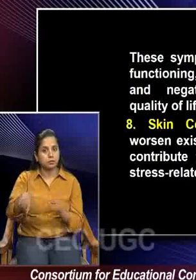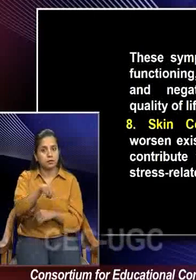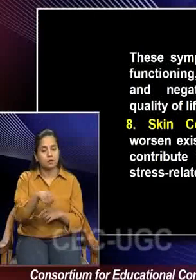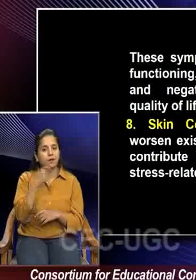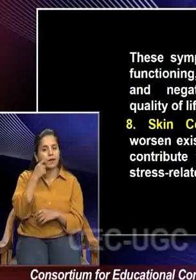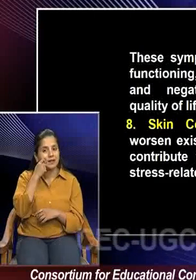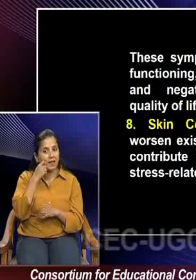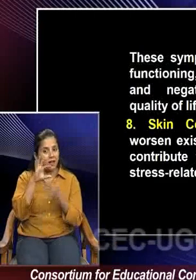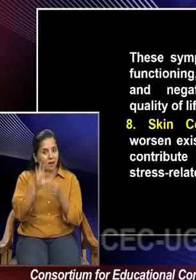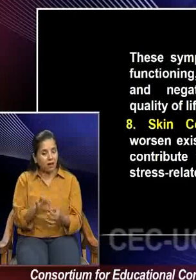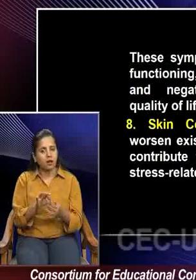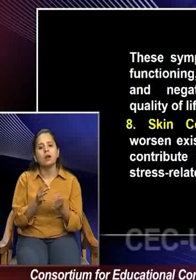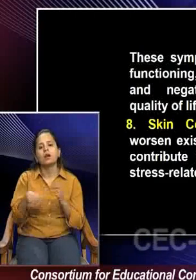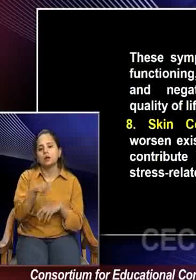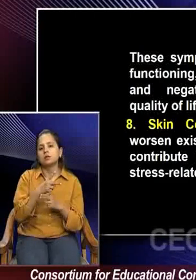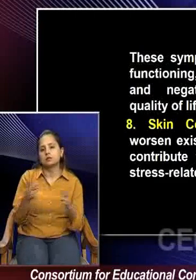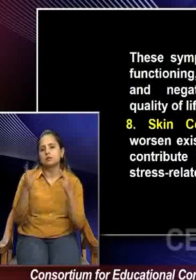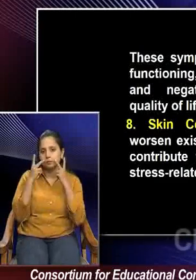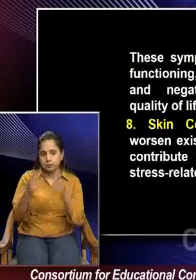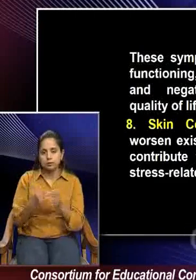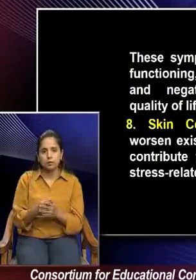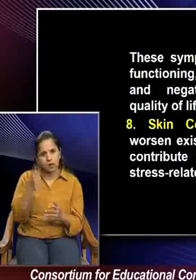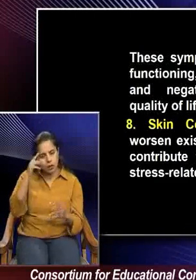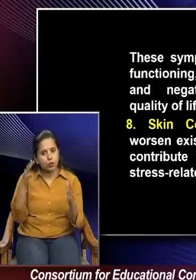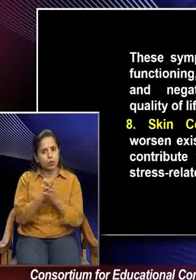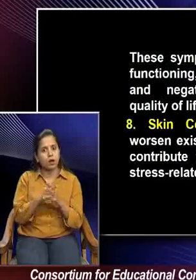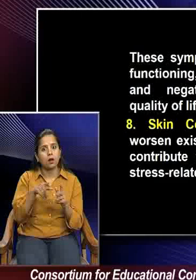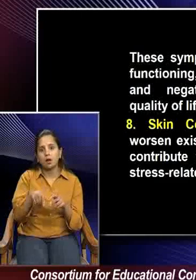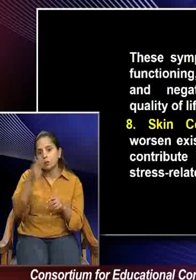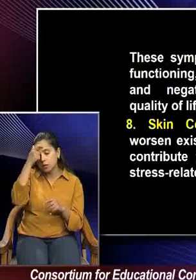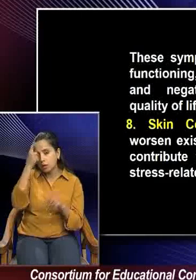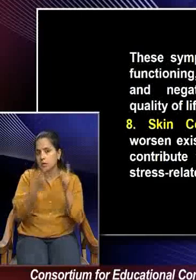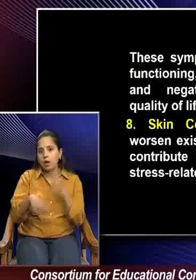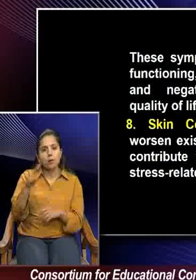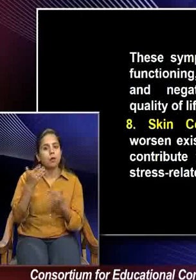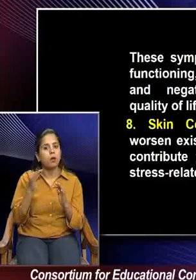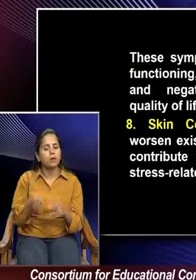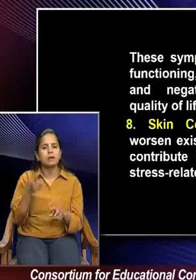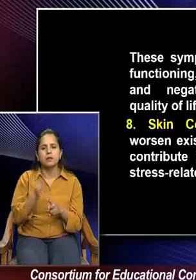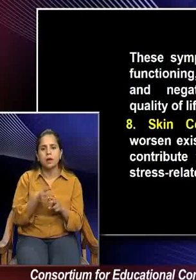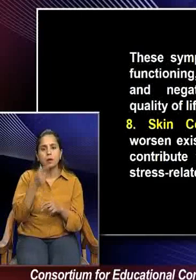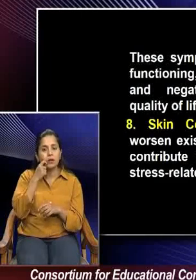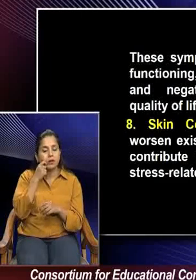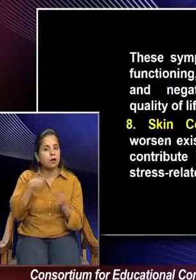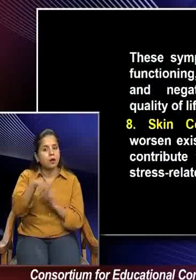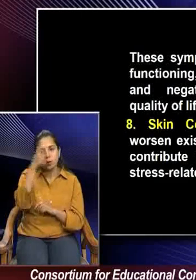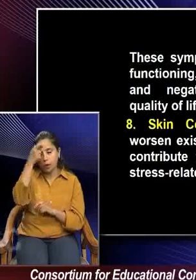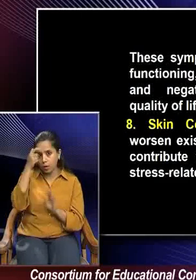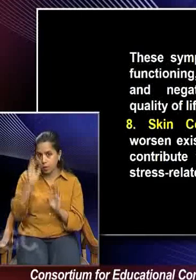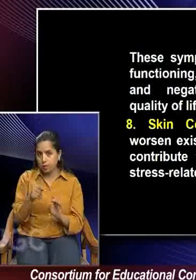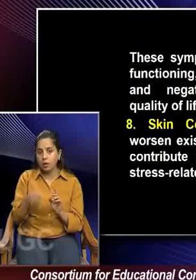skin condition. Stress can worsen the existing skin condition